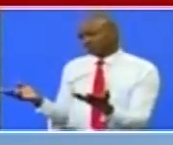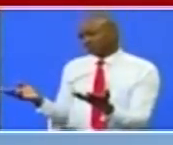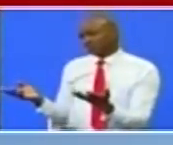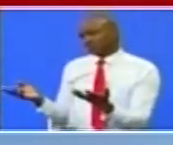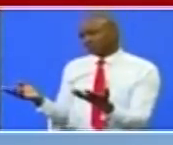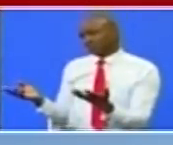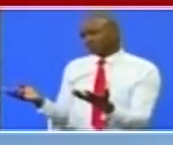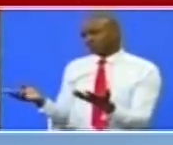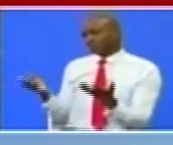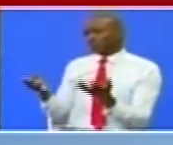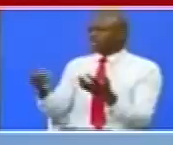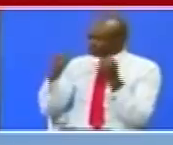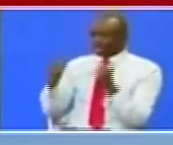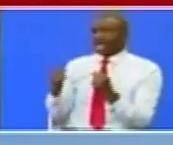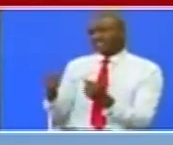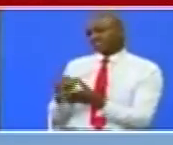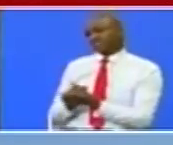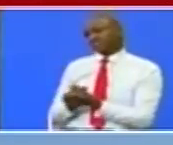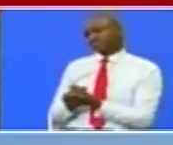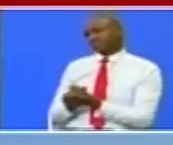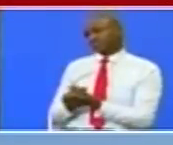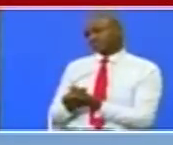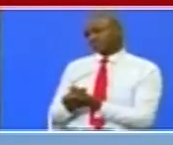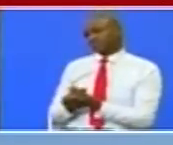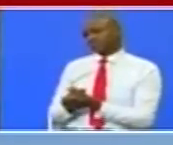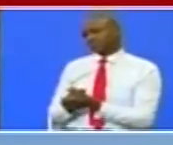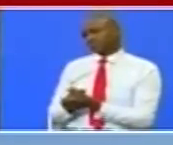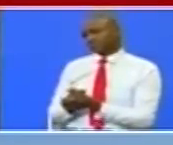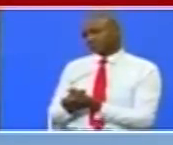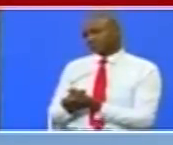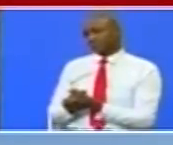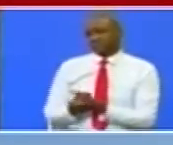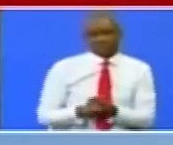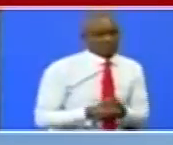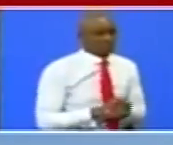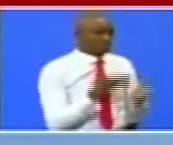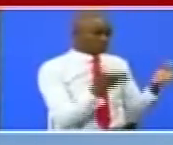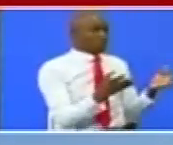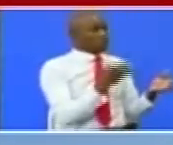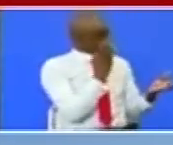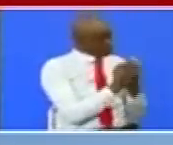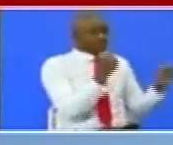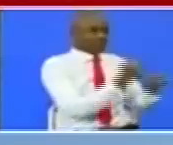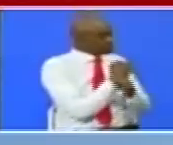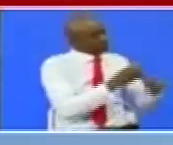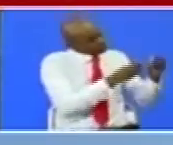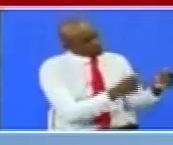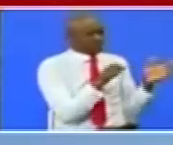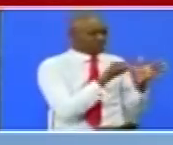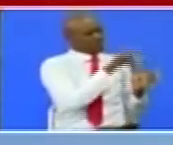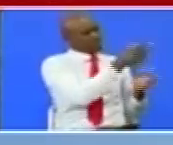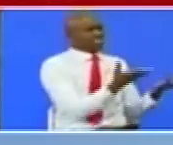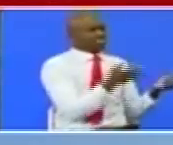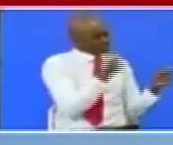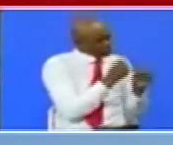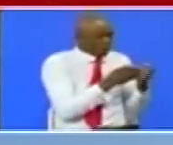Those classes are completely packed, professor. So nothing, absolutely nothing can be done. He can't just be squeezed in